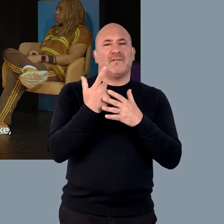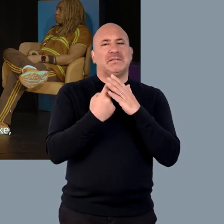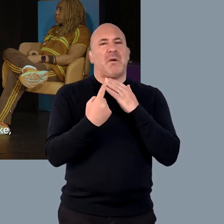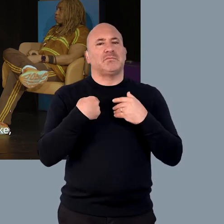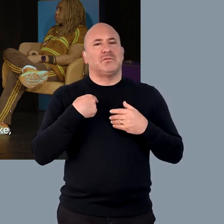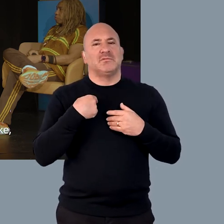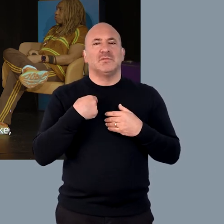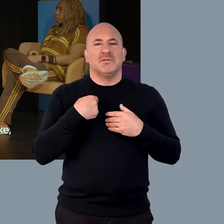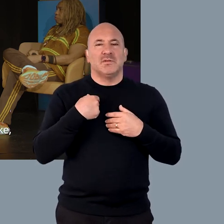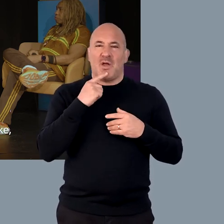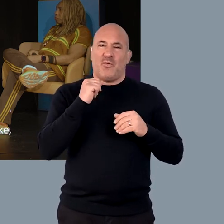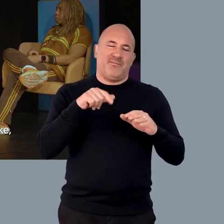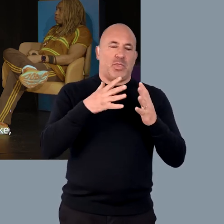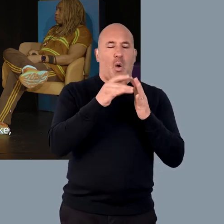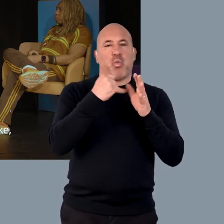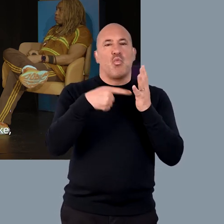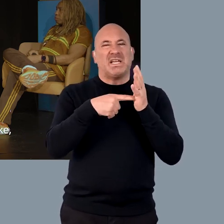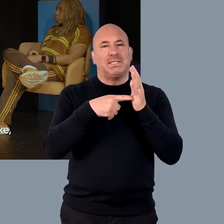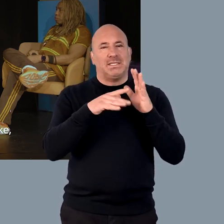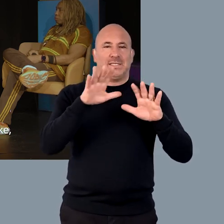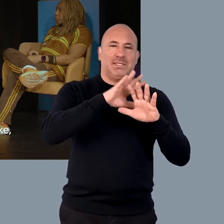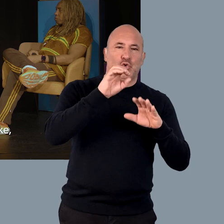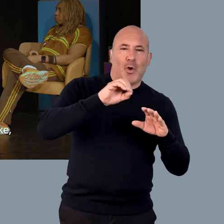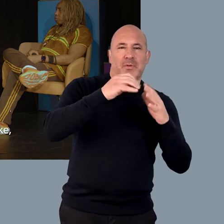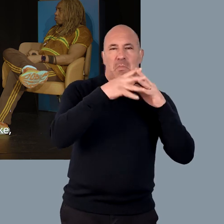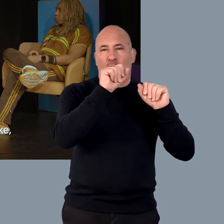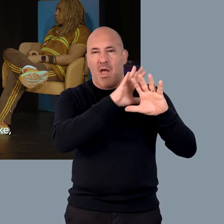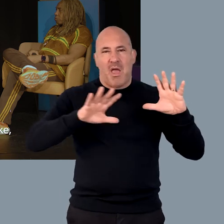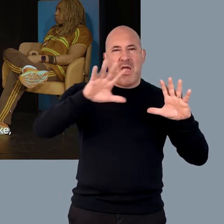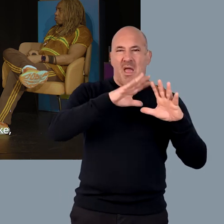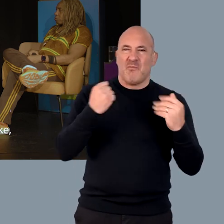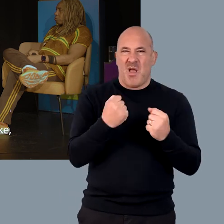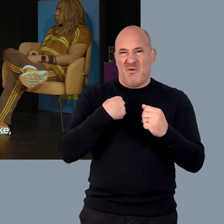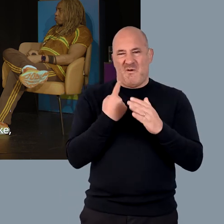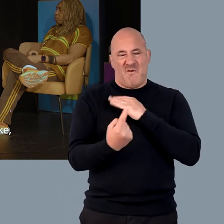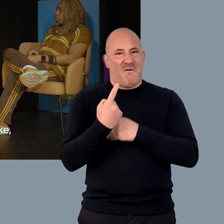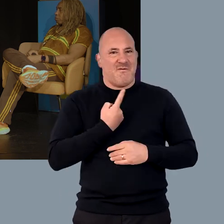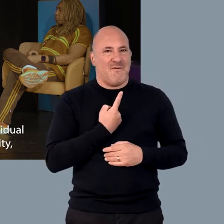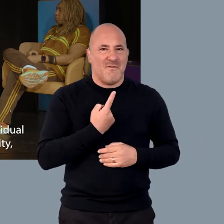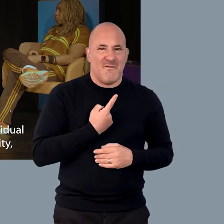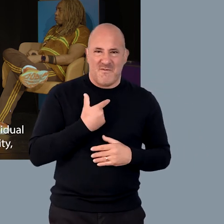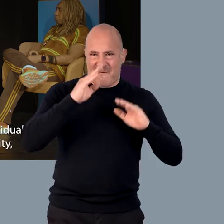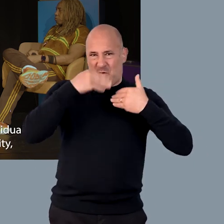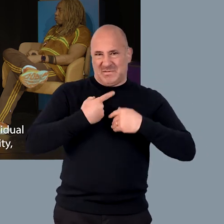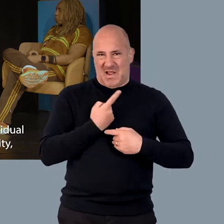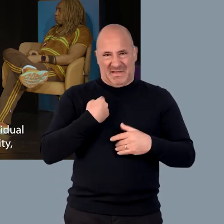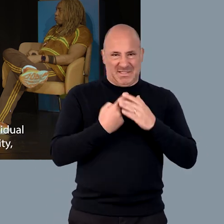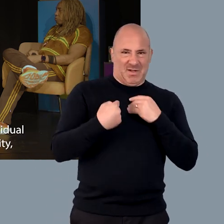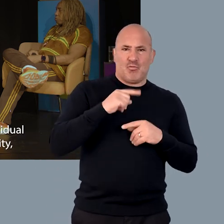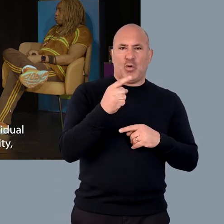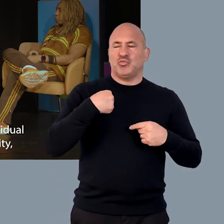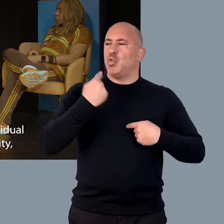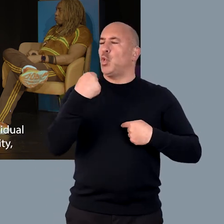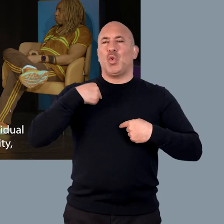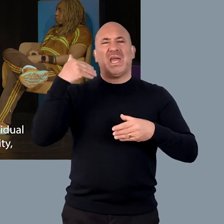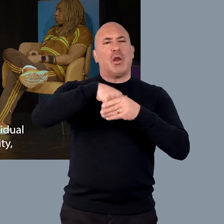I think we're good. No, the west is very much like we're a Solo individual being and we focus on on who we are